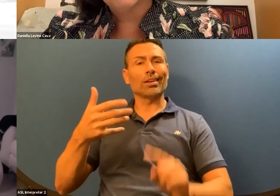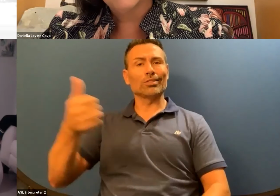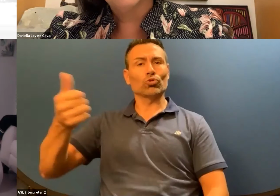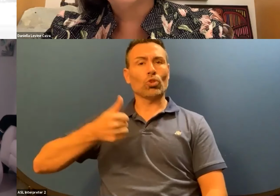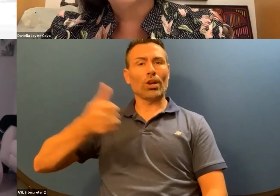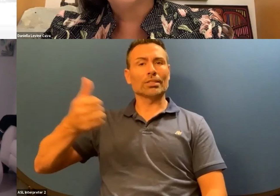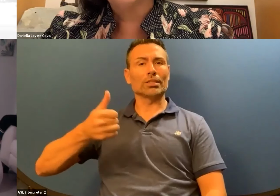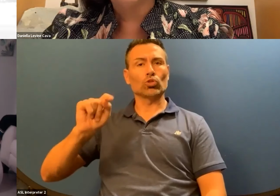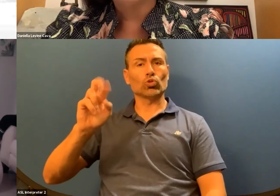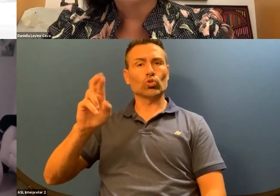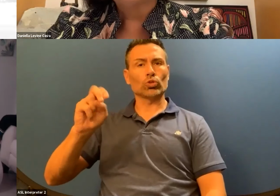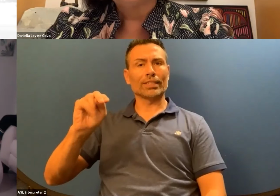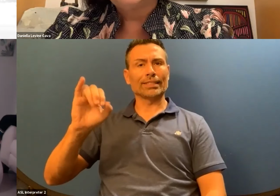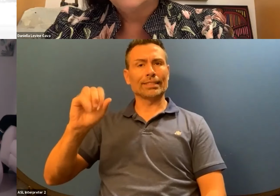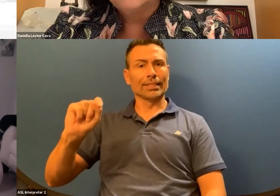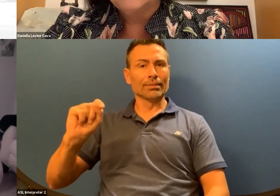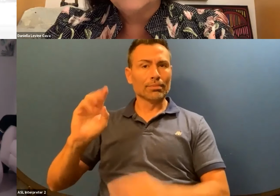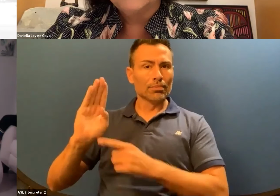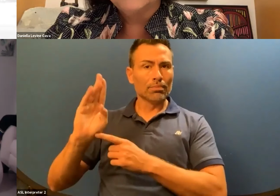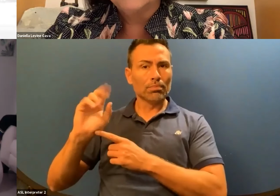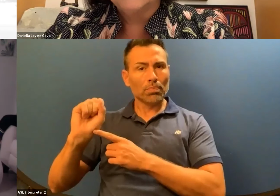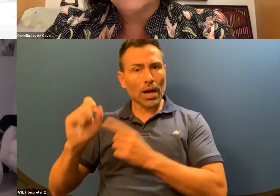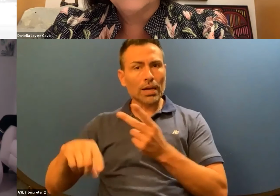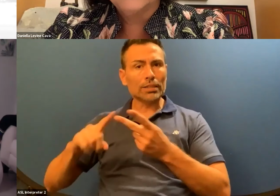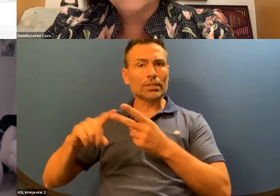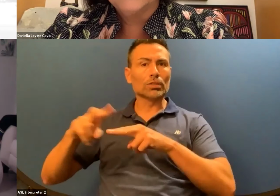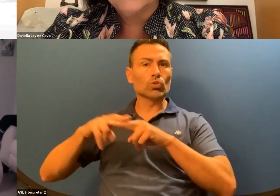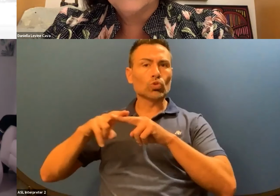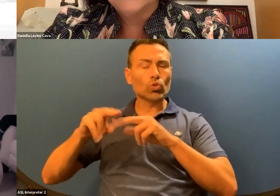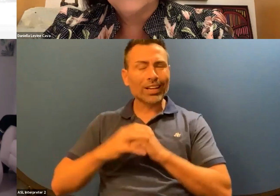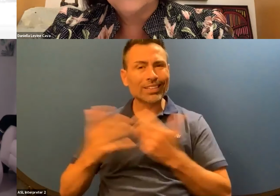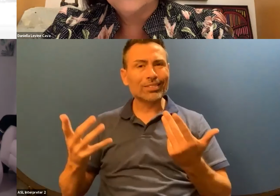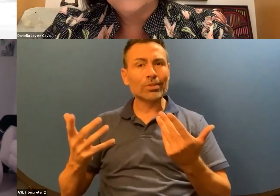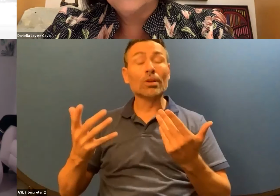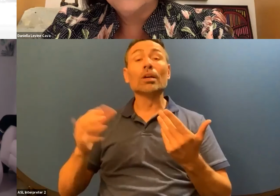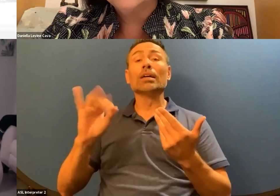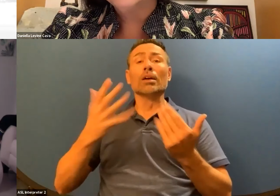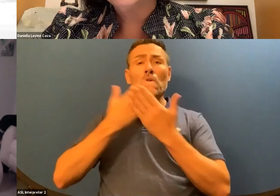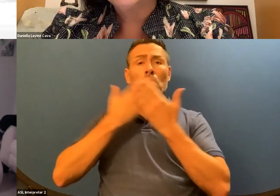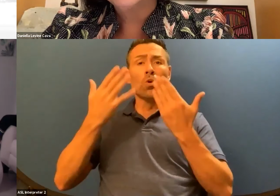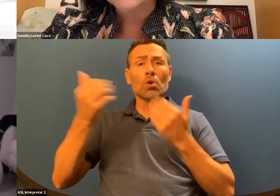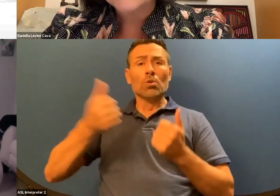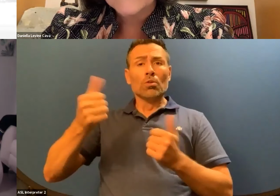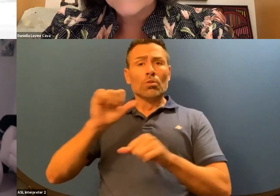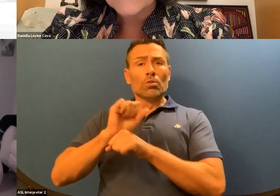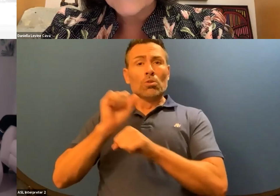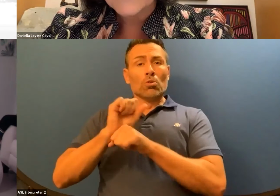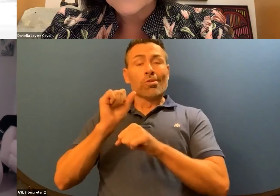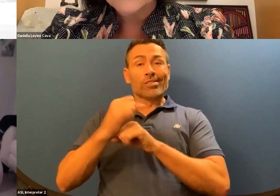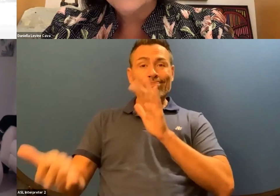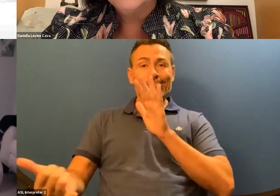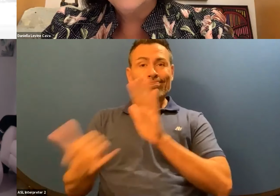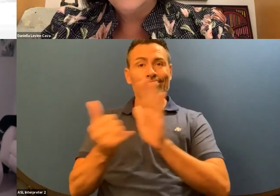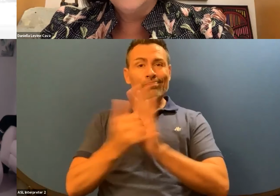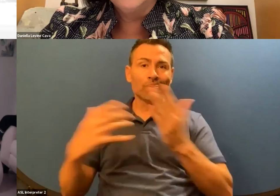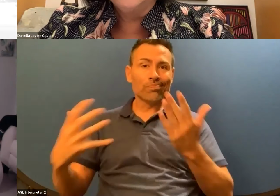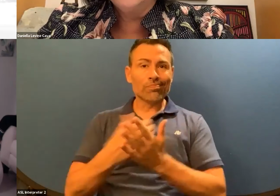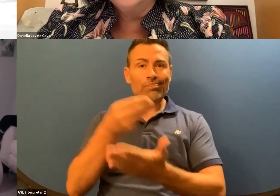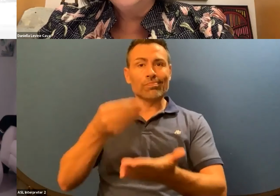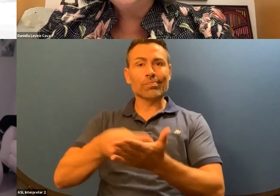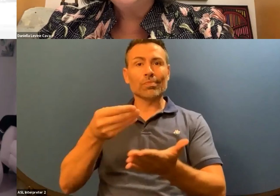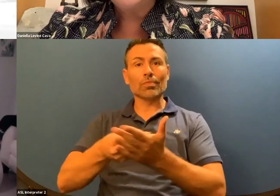to work, it's impossible for you to be able to have some sustainable income. So our county needs